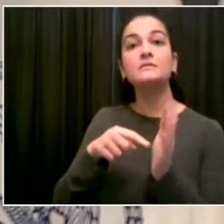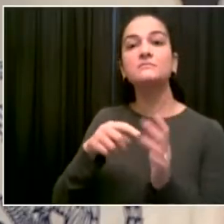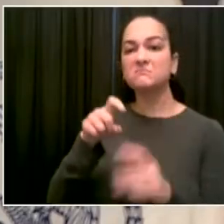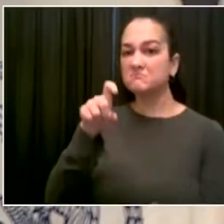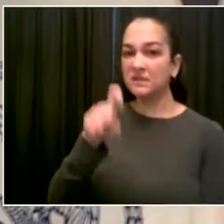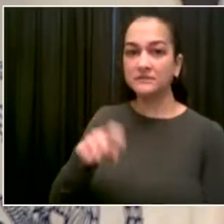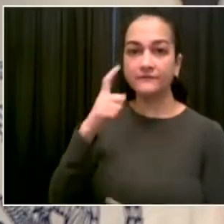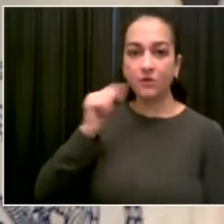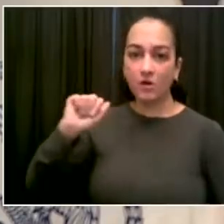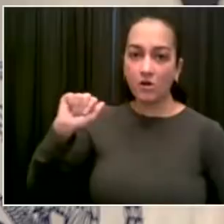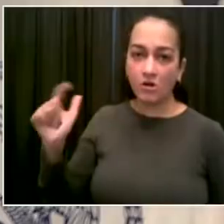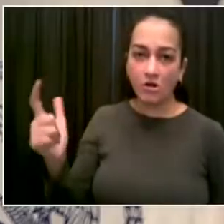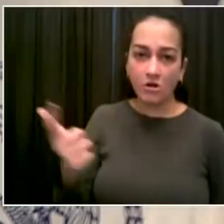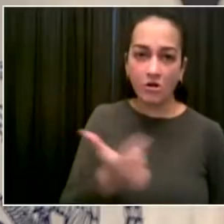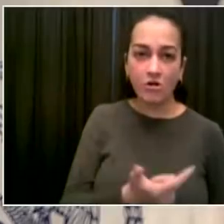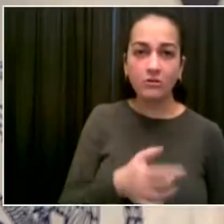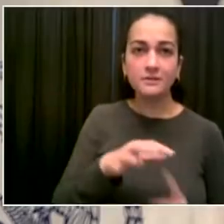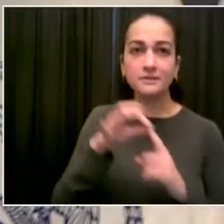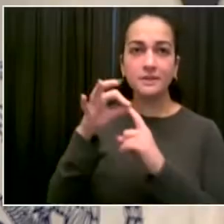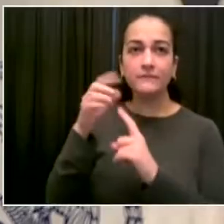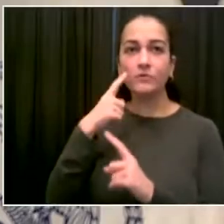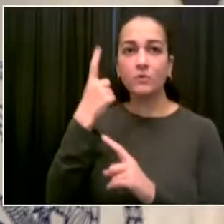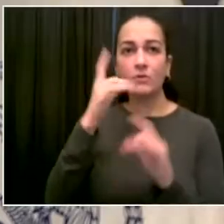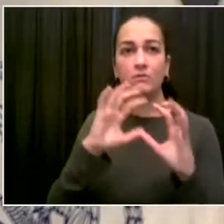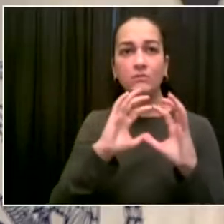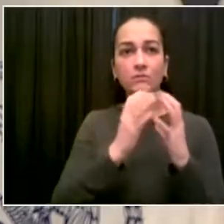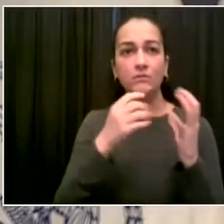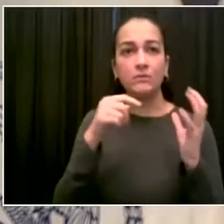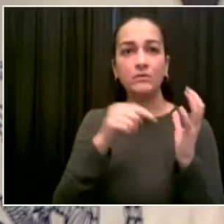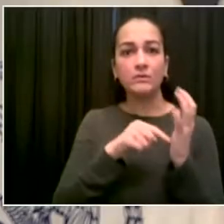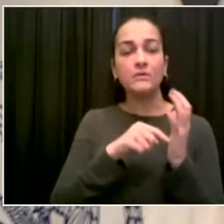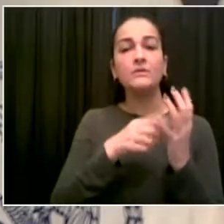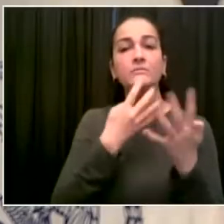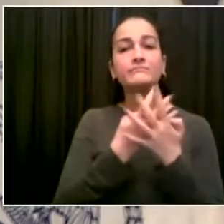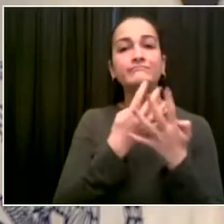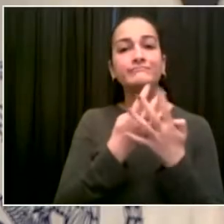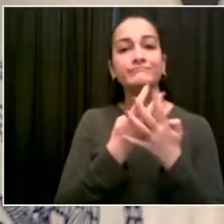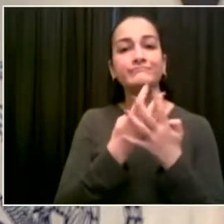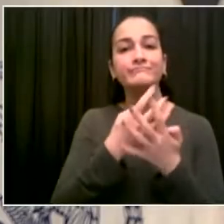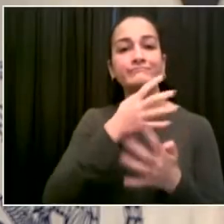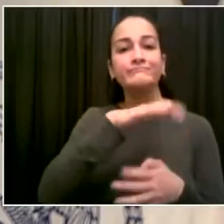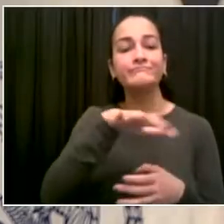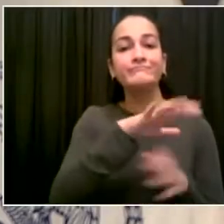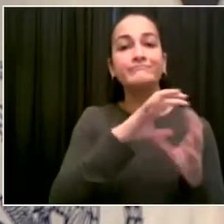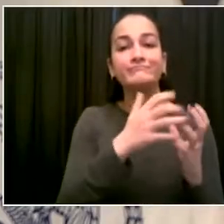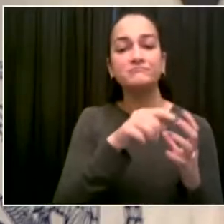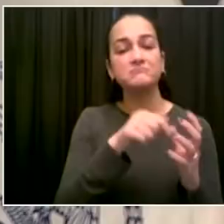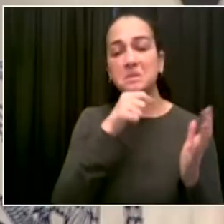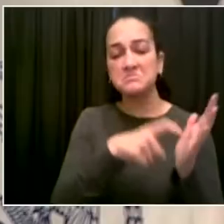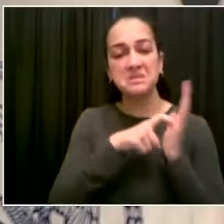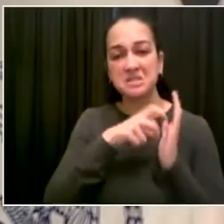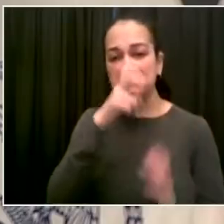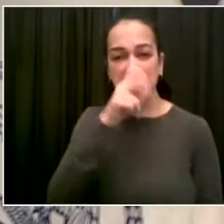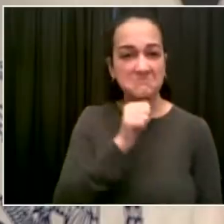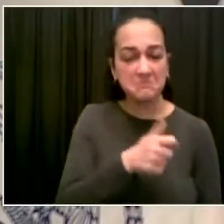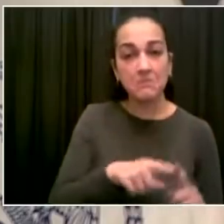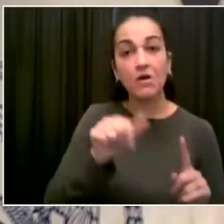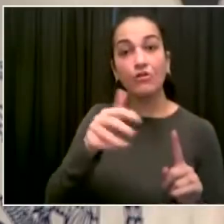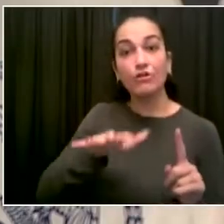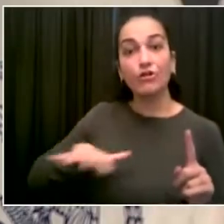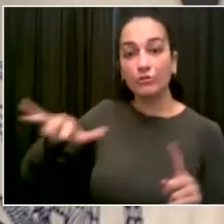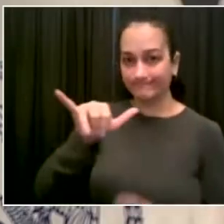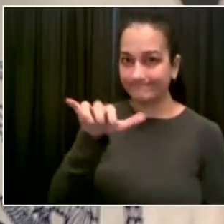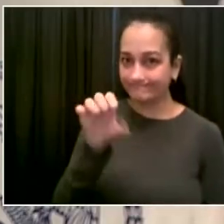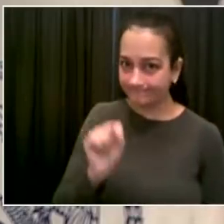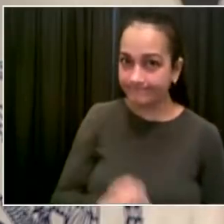Dave. Okay, my other question gets down to the nitty gritty a little bit. What if fire and police officers are